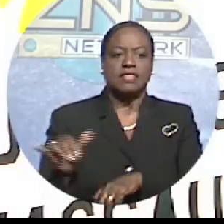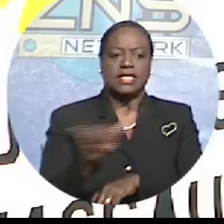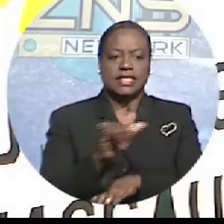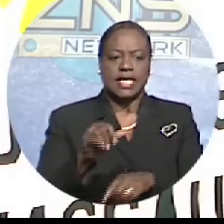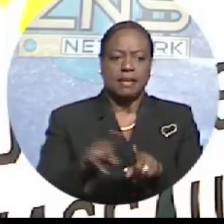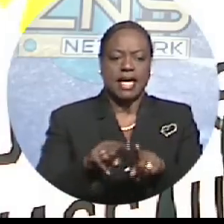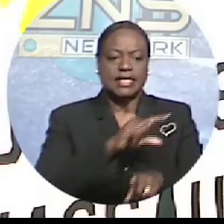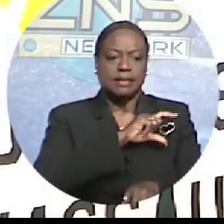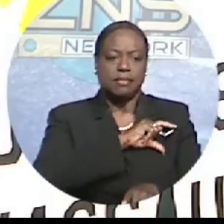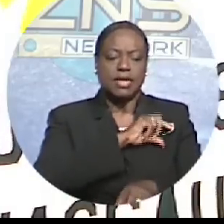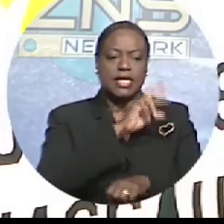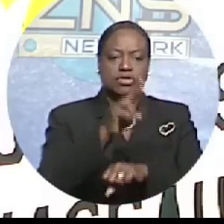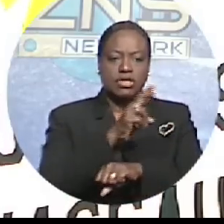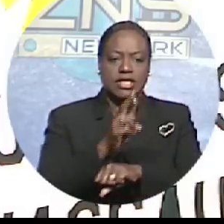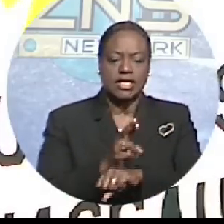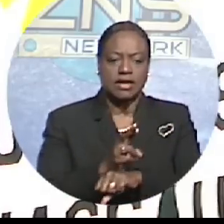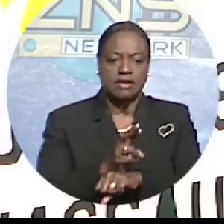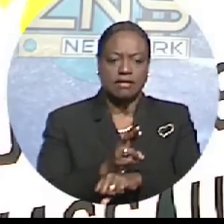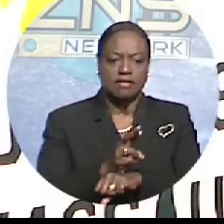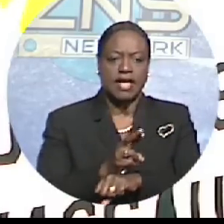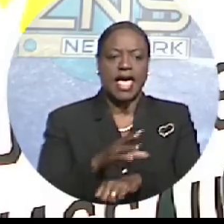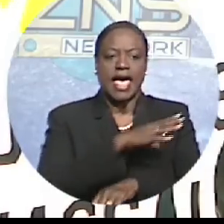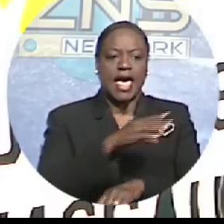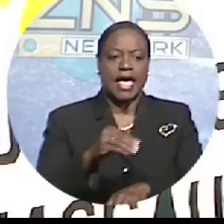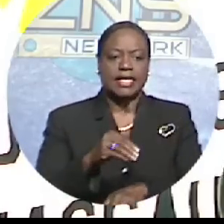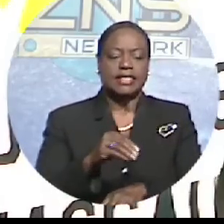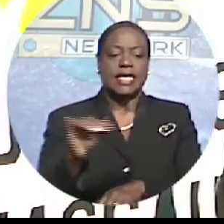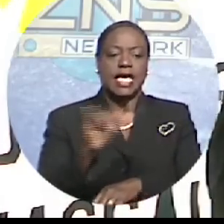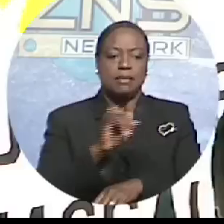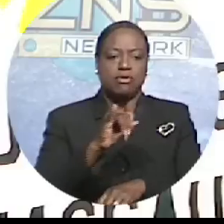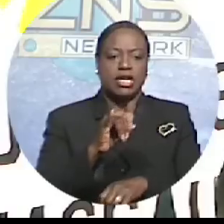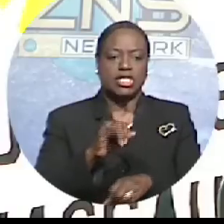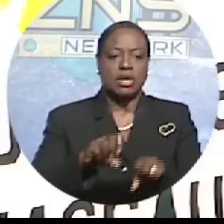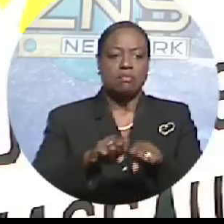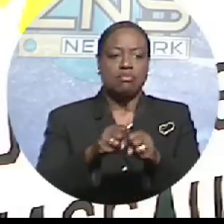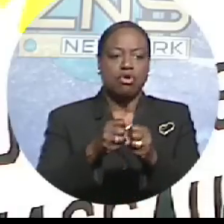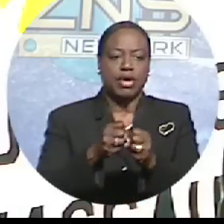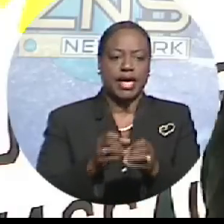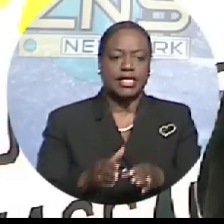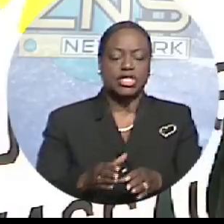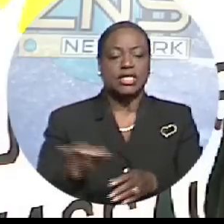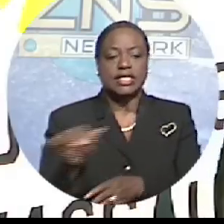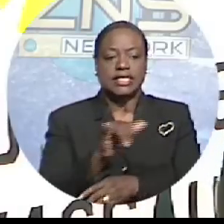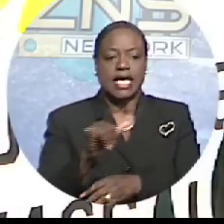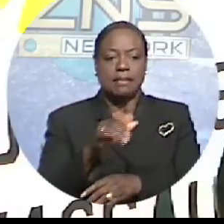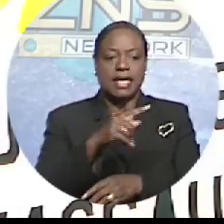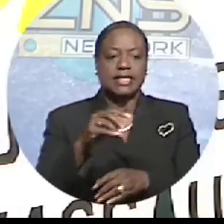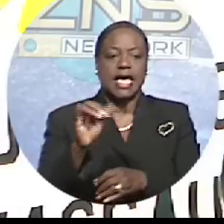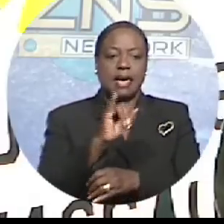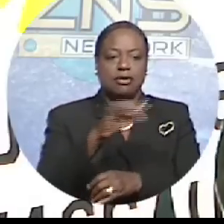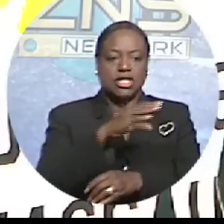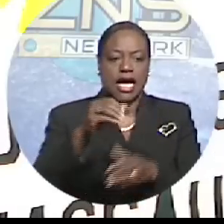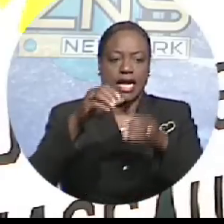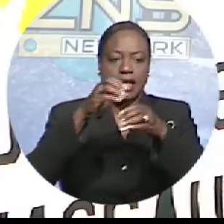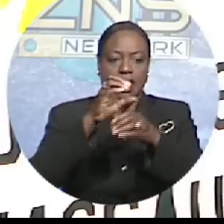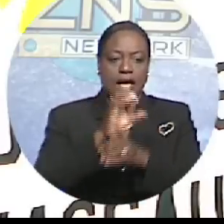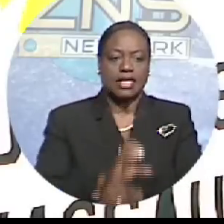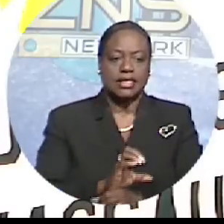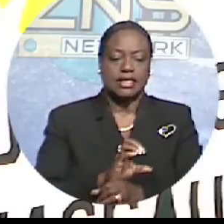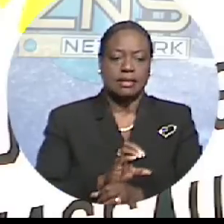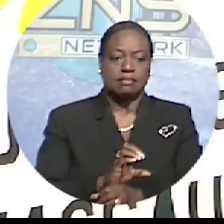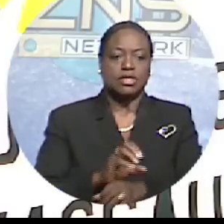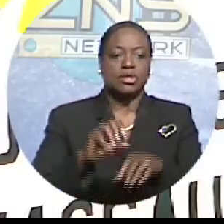and also immigration brokers, so that you'd have licensed brokers in the way you have customs brokers, and they can do all of that preparatory